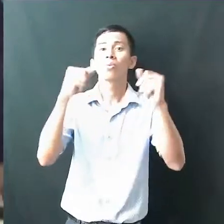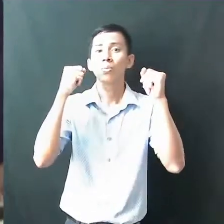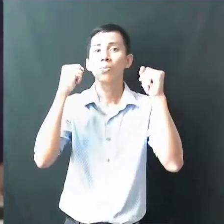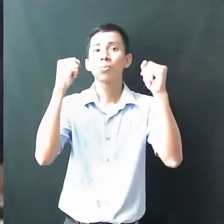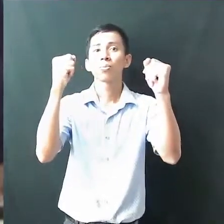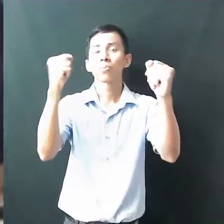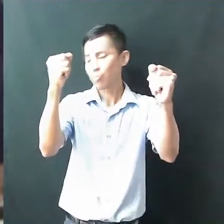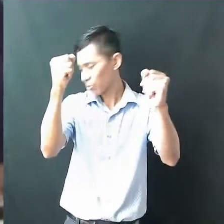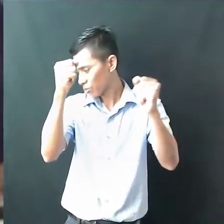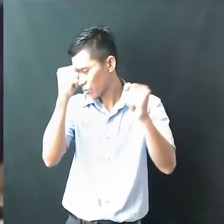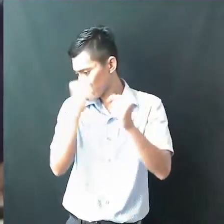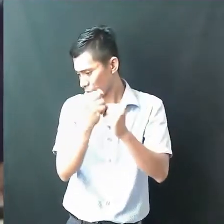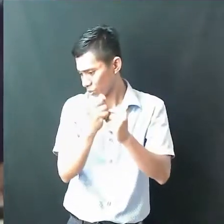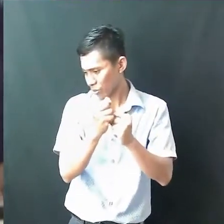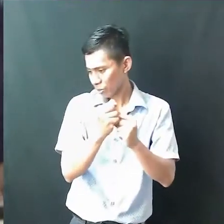and